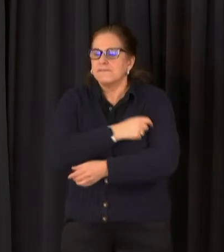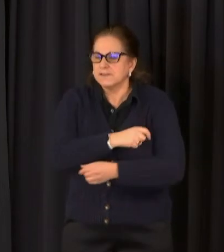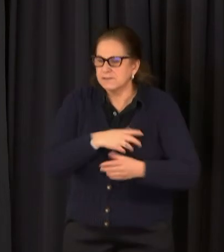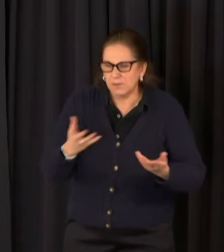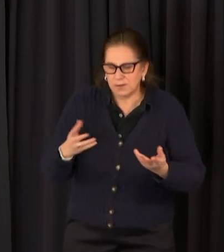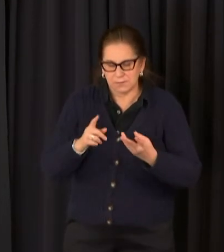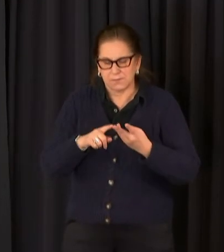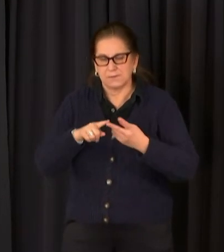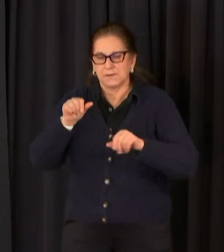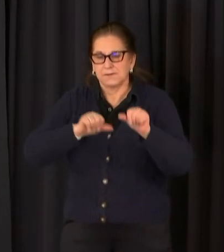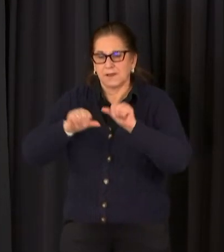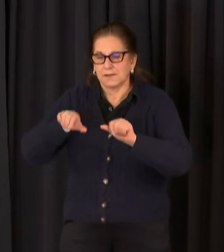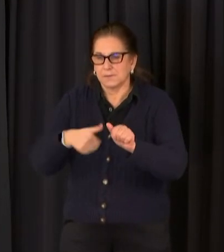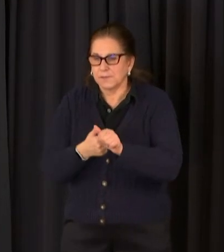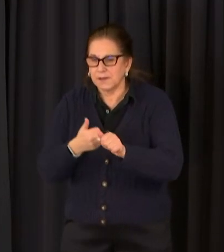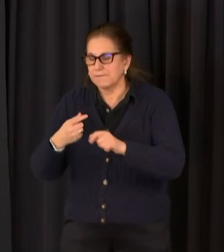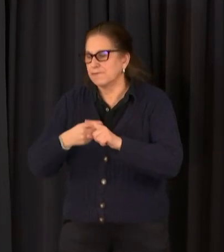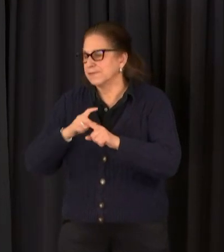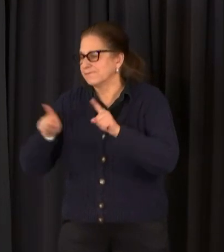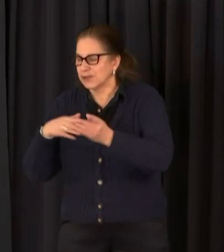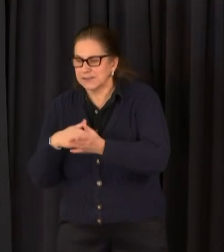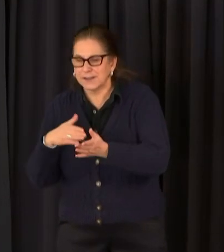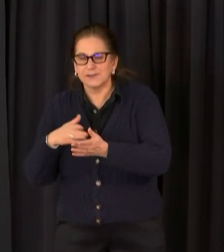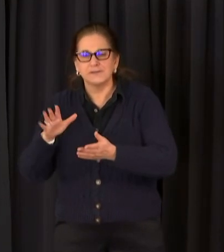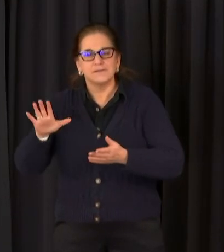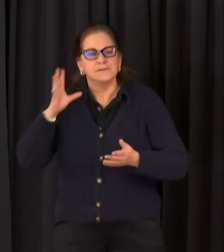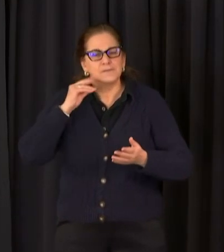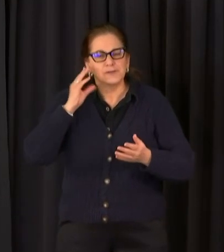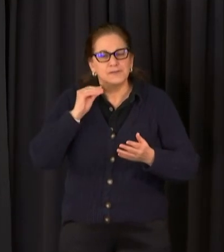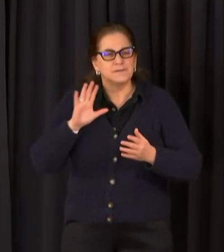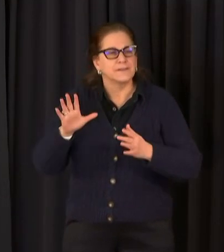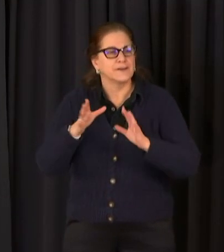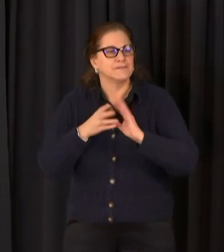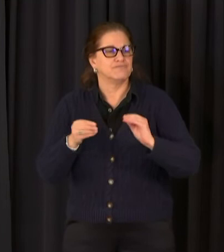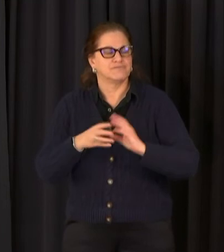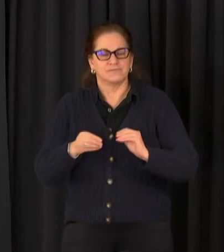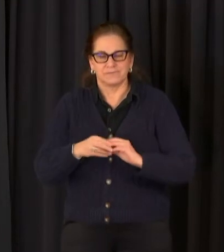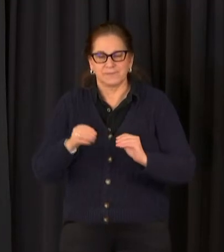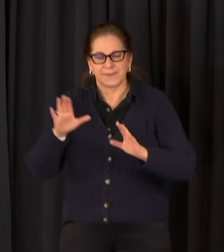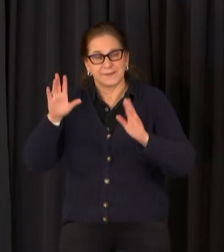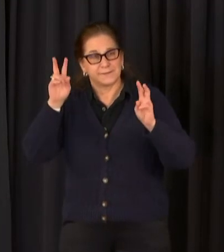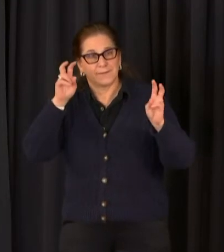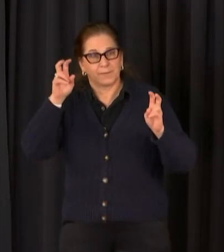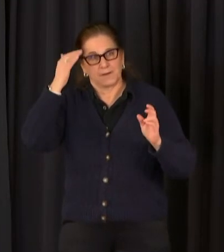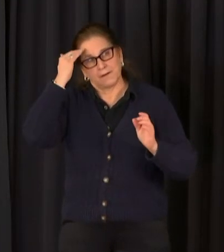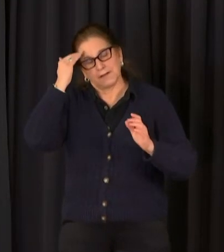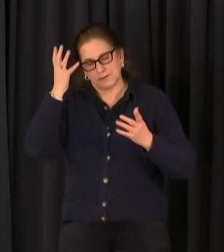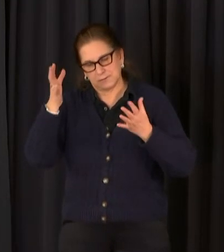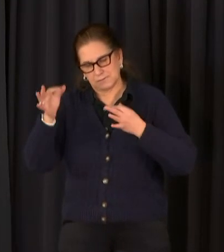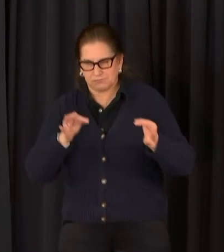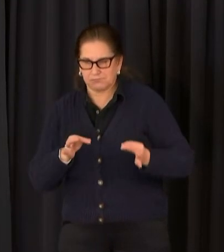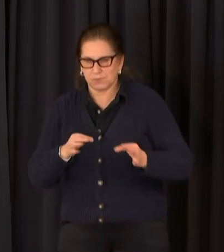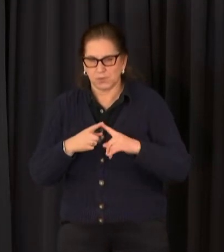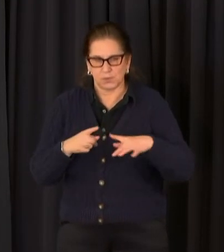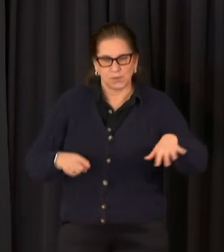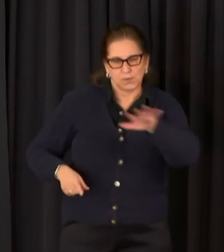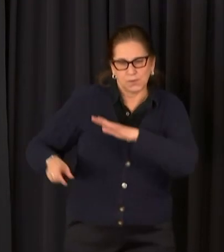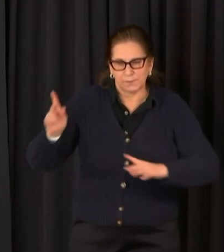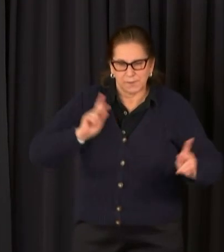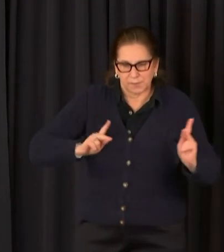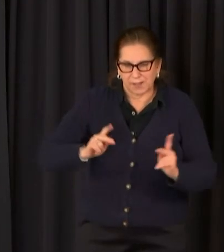physician has a different area of expertise and can address a number of topics related to COVID-19. So requests